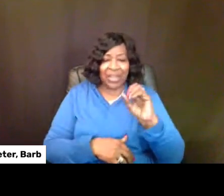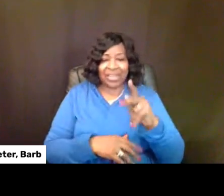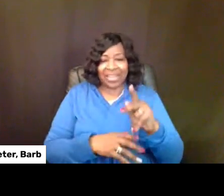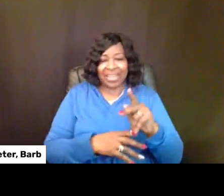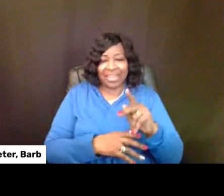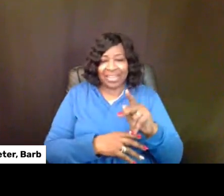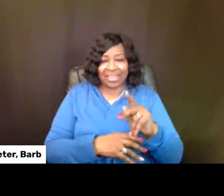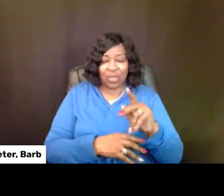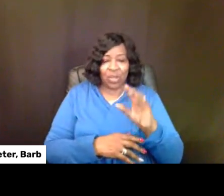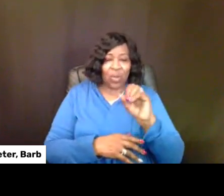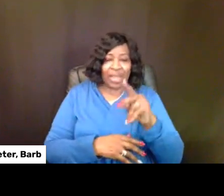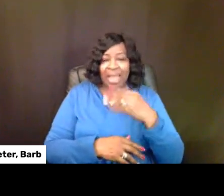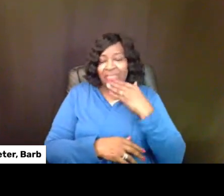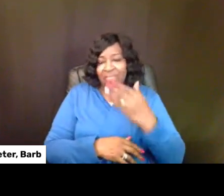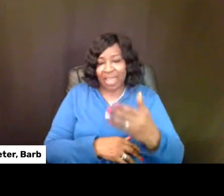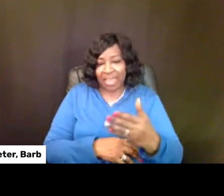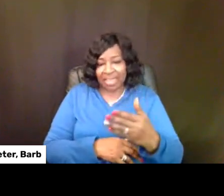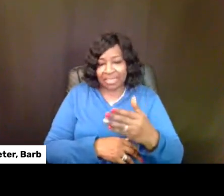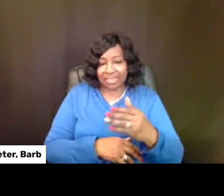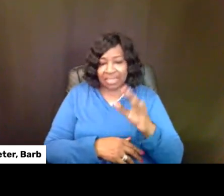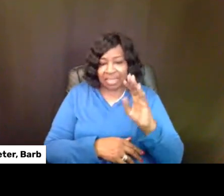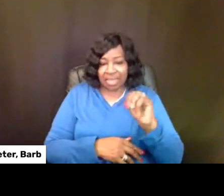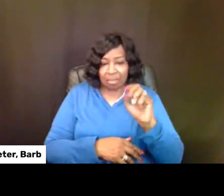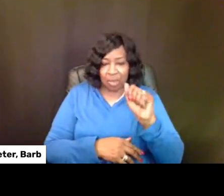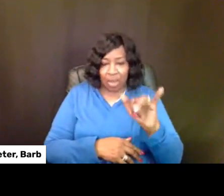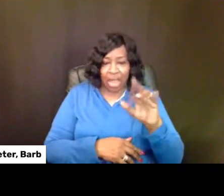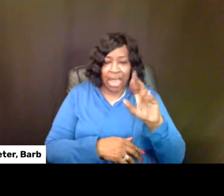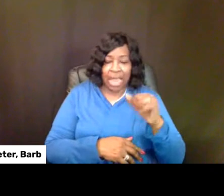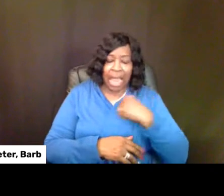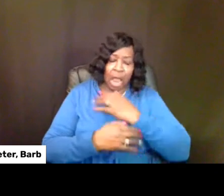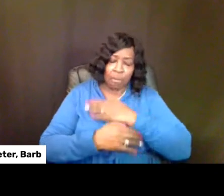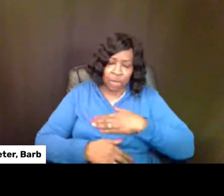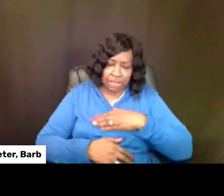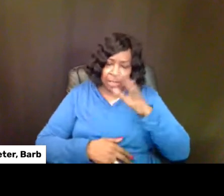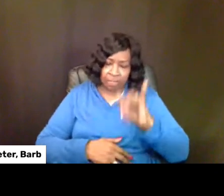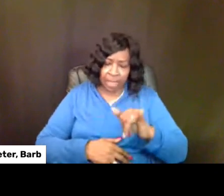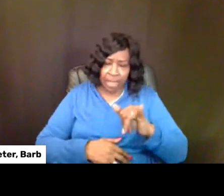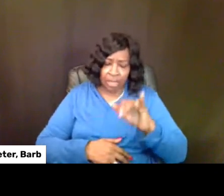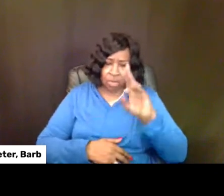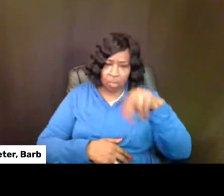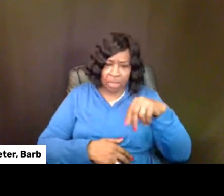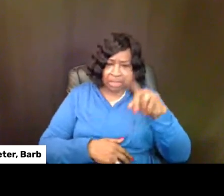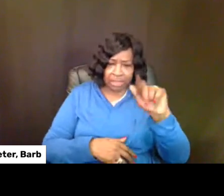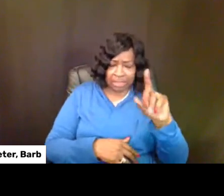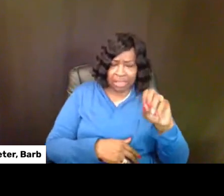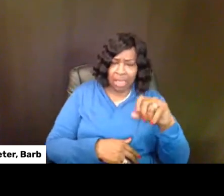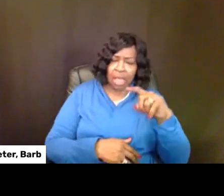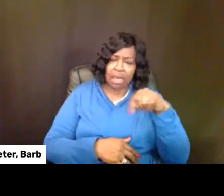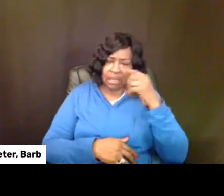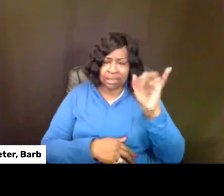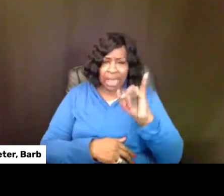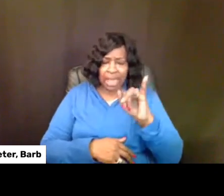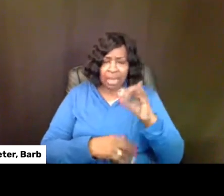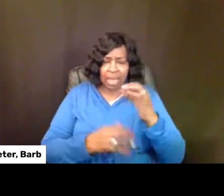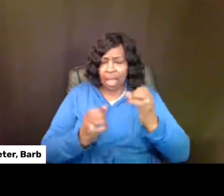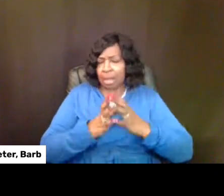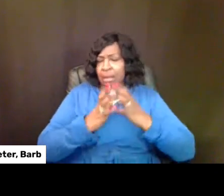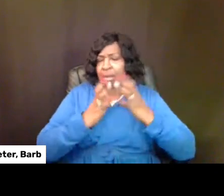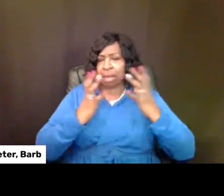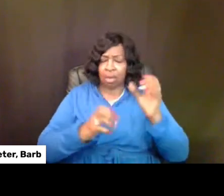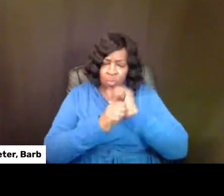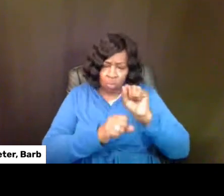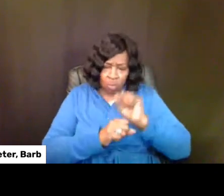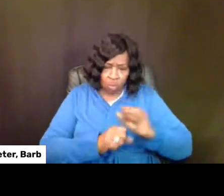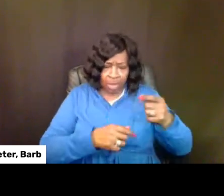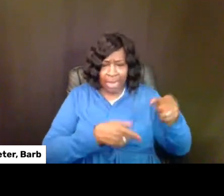gonna play it. Okay, thanks, Mara. Appreciate that update. So it looks like a lot of work has happened and a lot